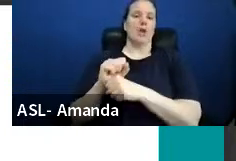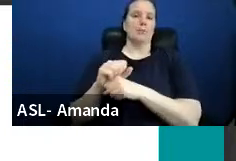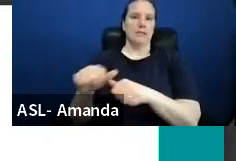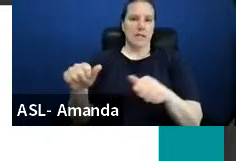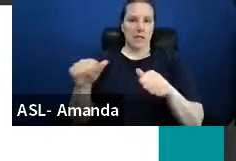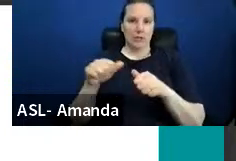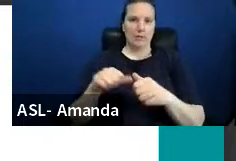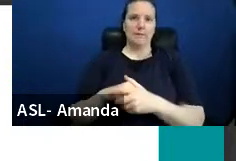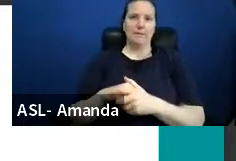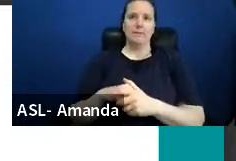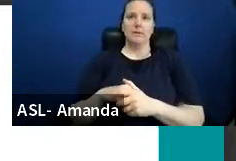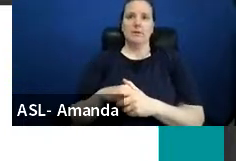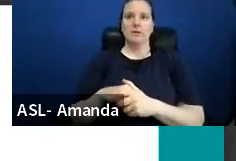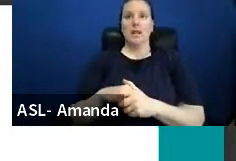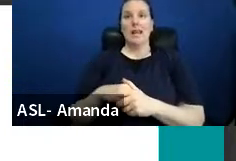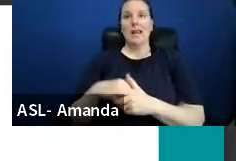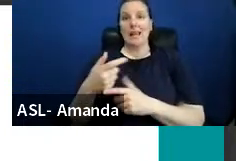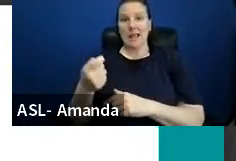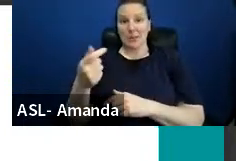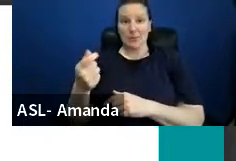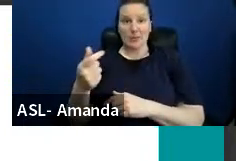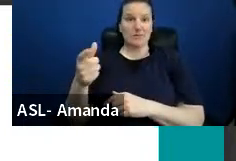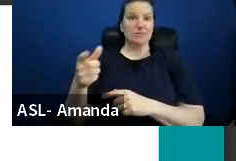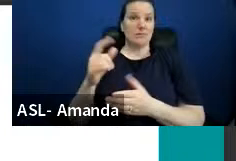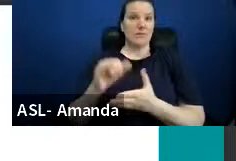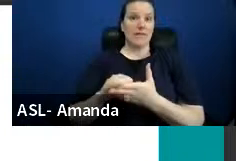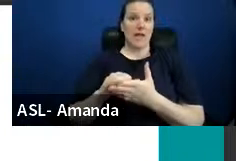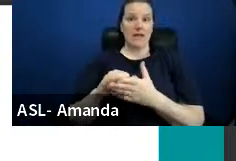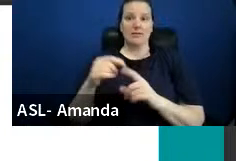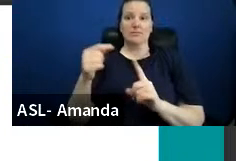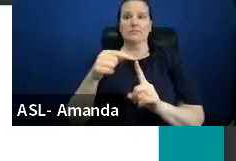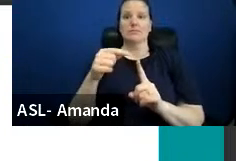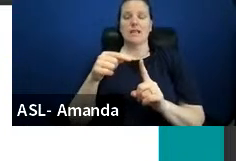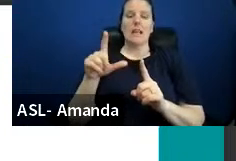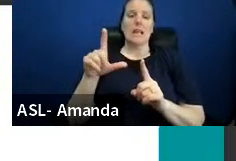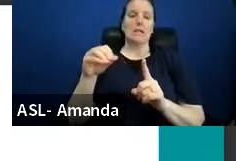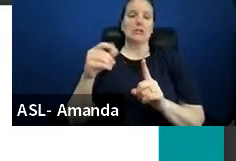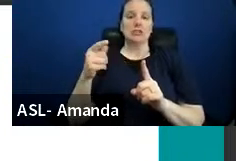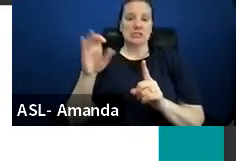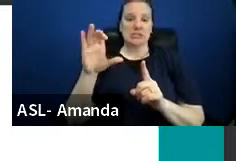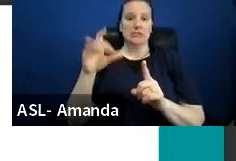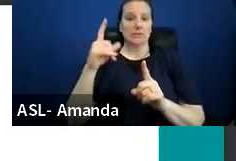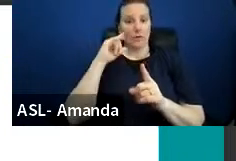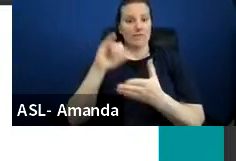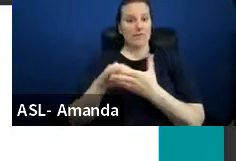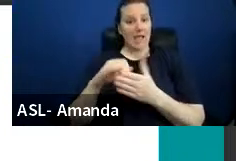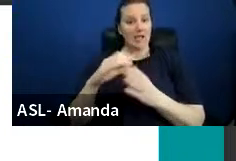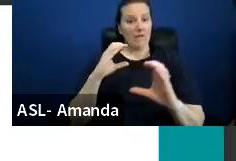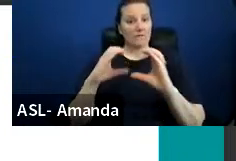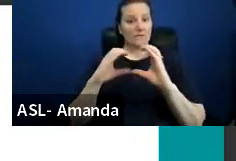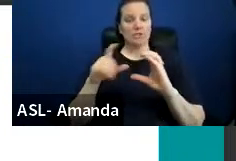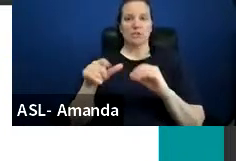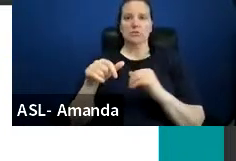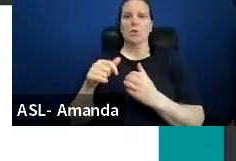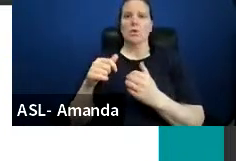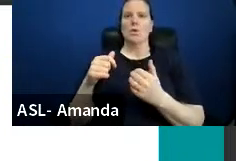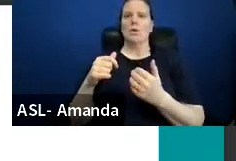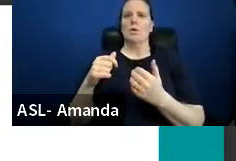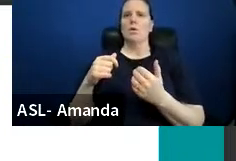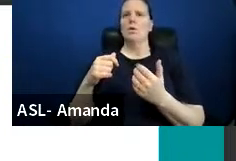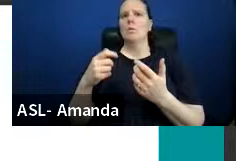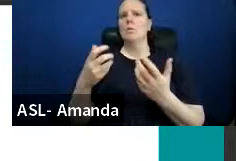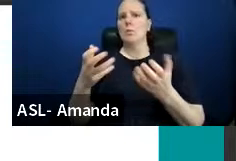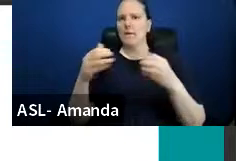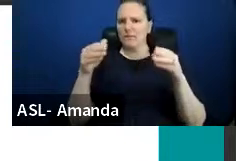just as a little bit of framing before I turn it back to Bree for logistics. So for these conversations, we don't necessarily want